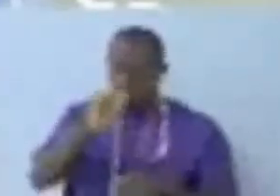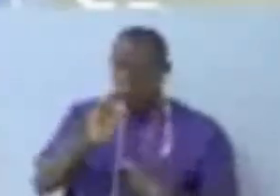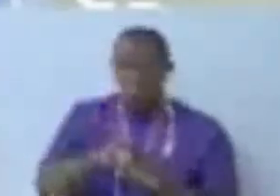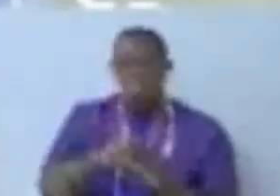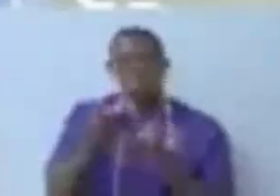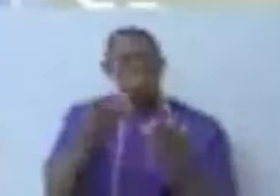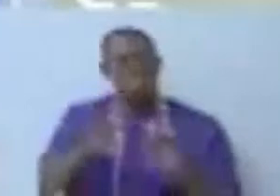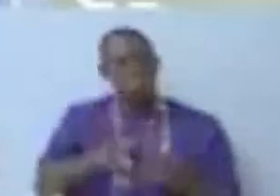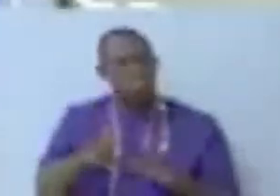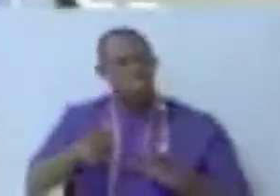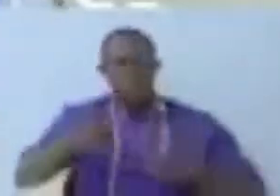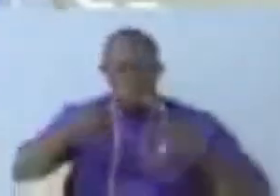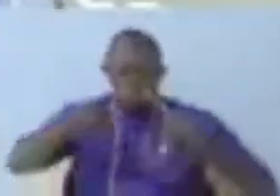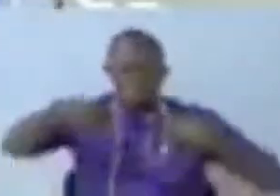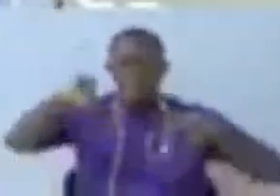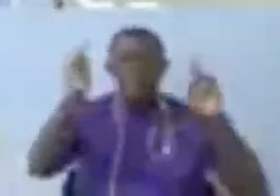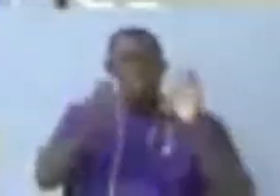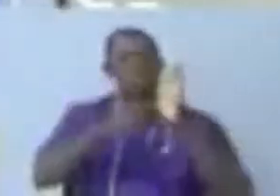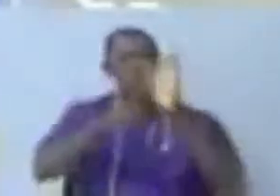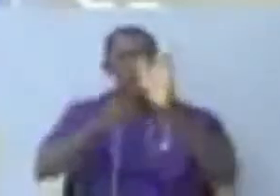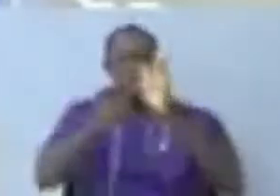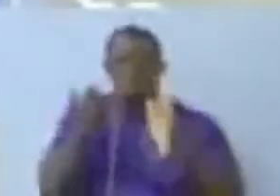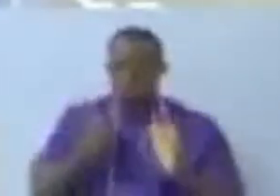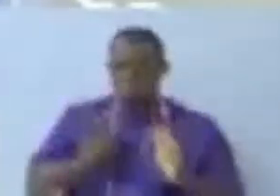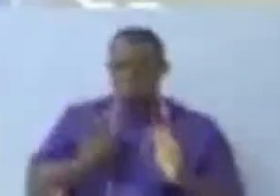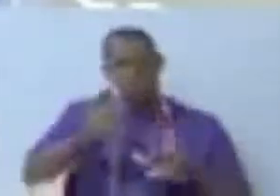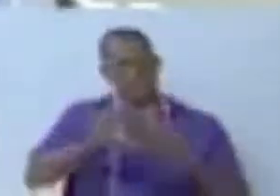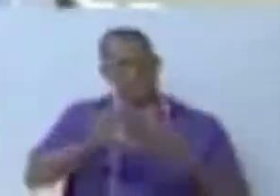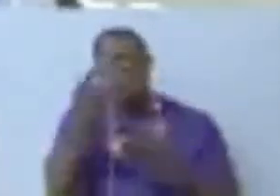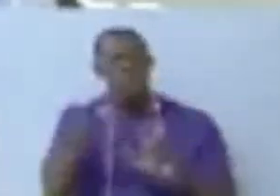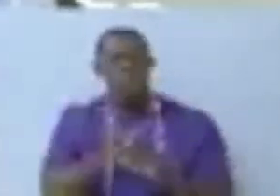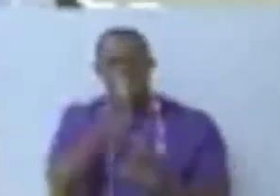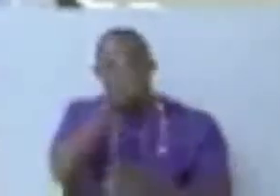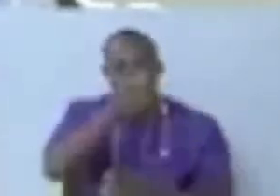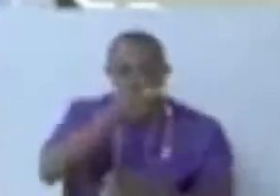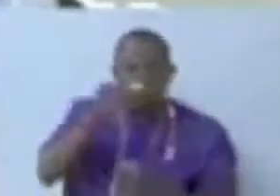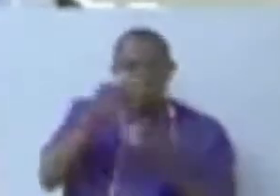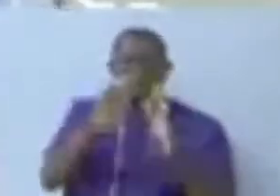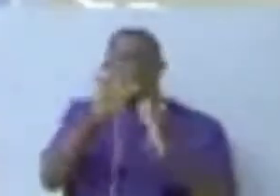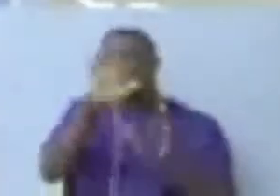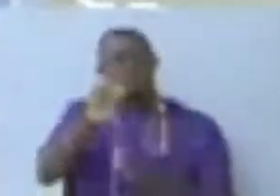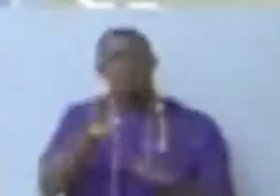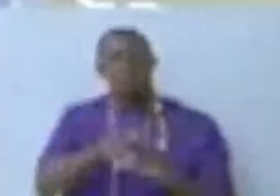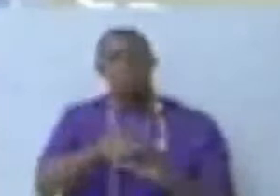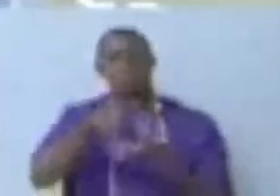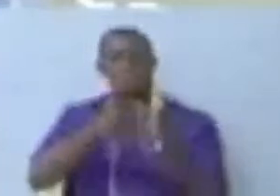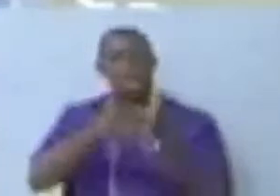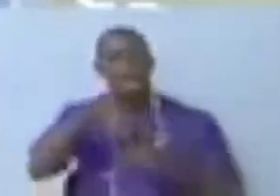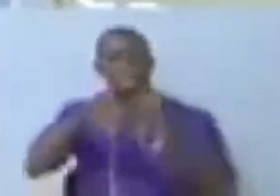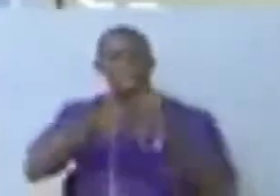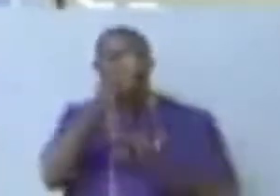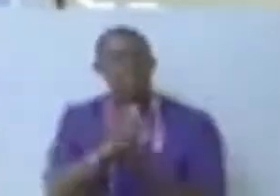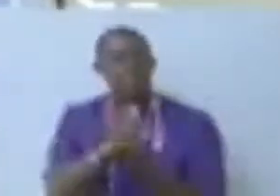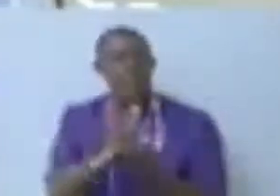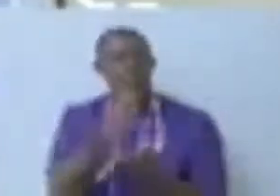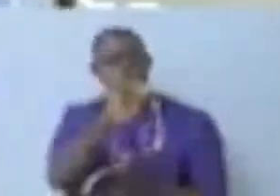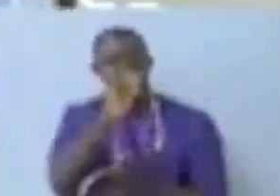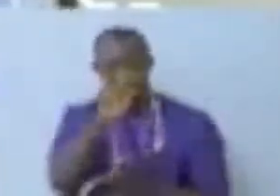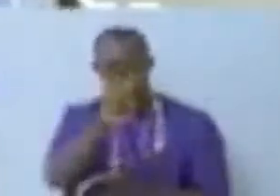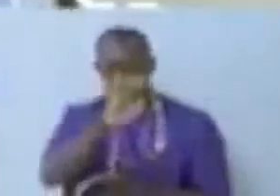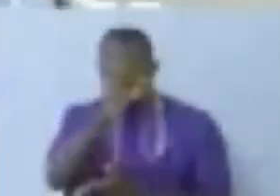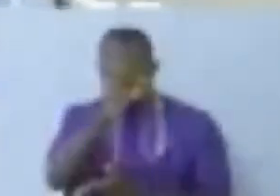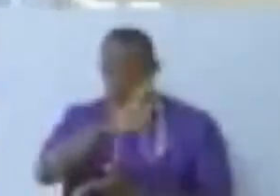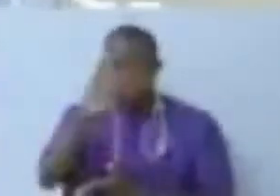is a matter of obvious fact which you can't know without having been a participant in the